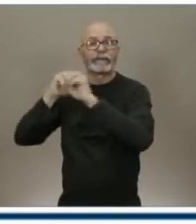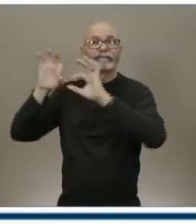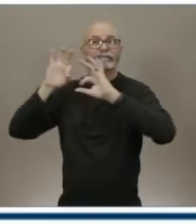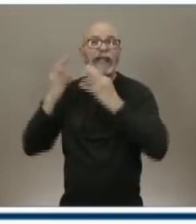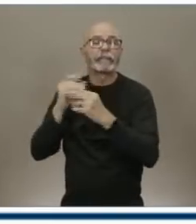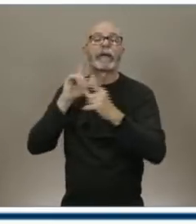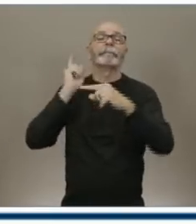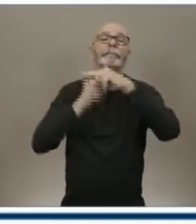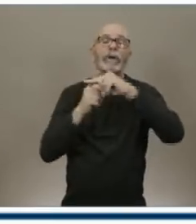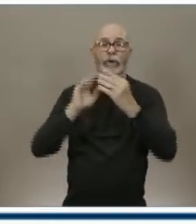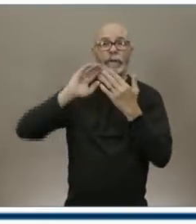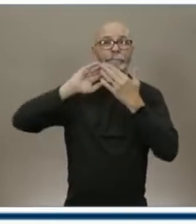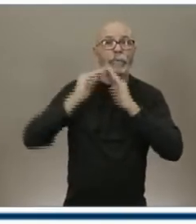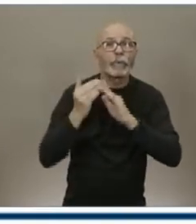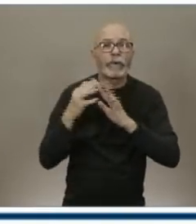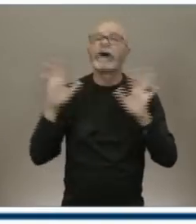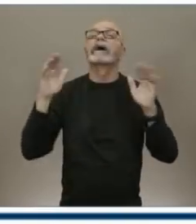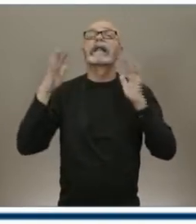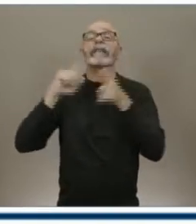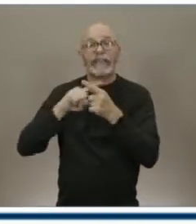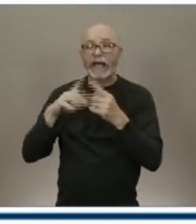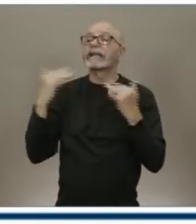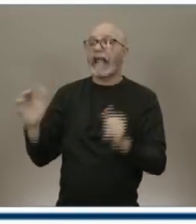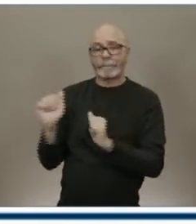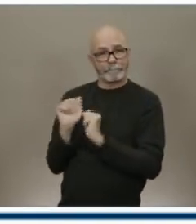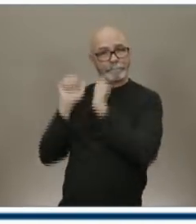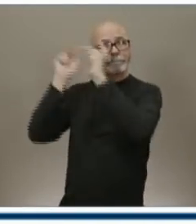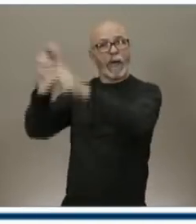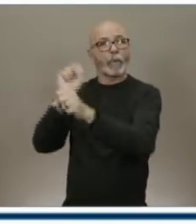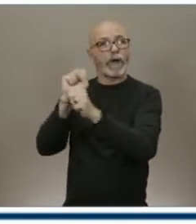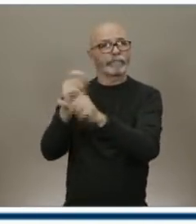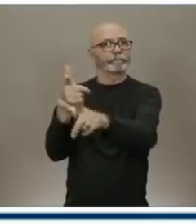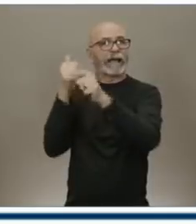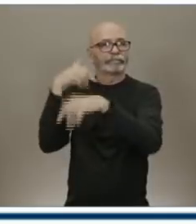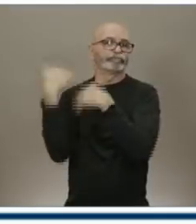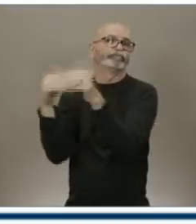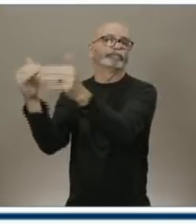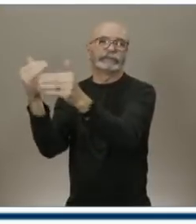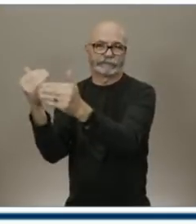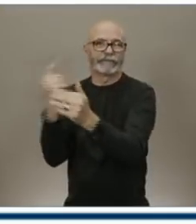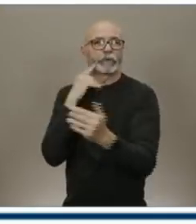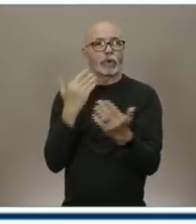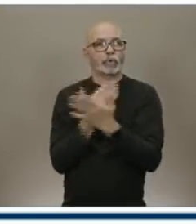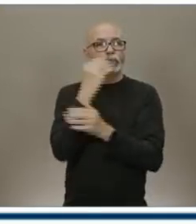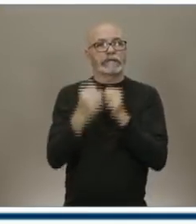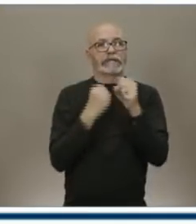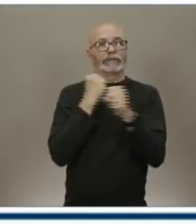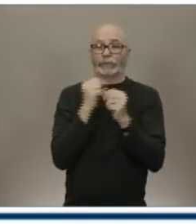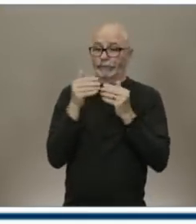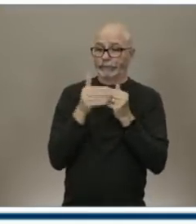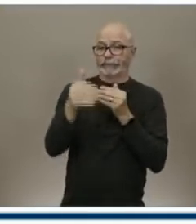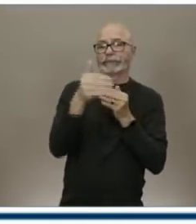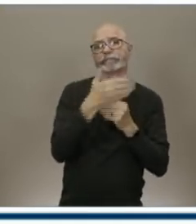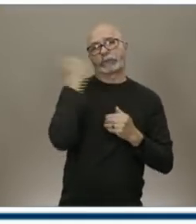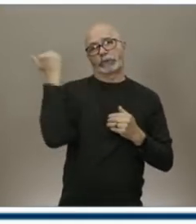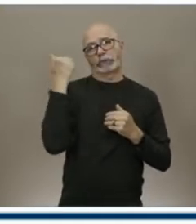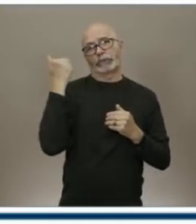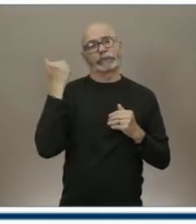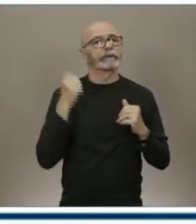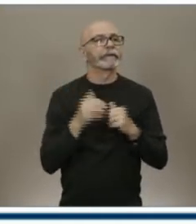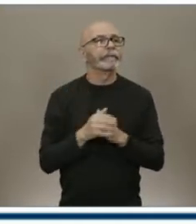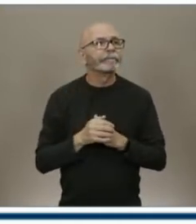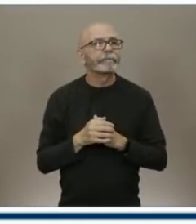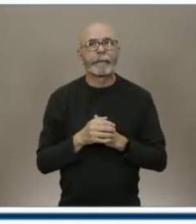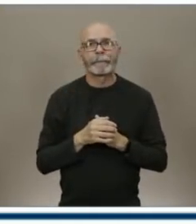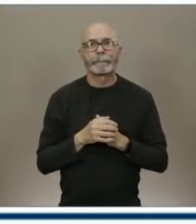as possible without impacting them in the new year. Go ahead, John, with your follow-up. Thank you. This is for